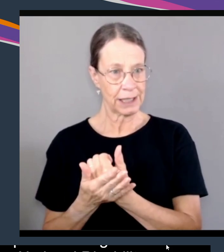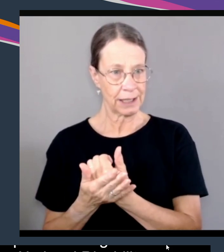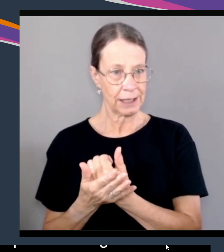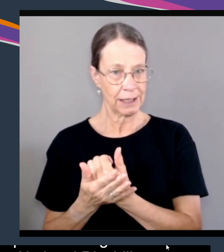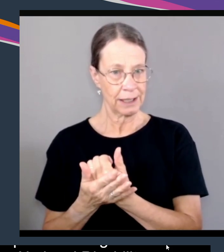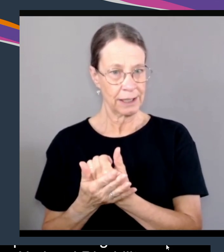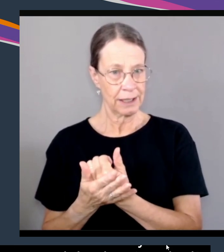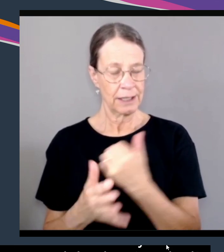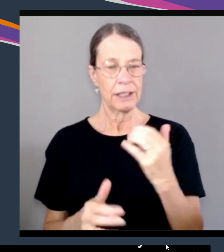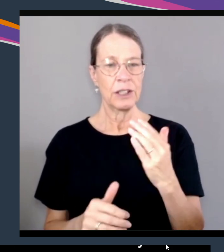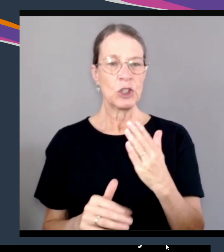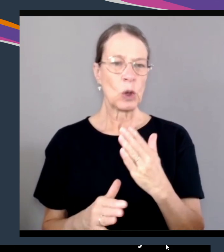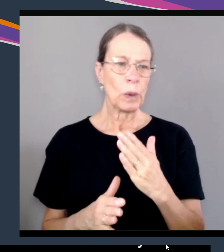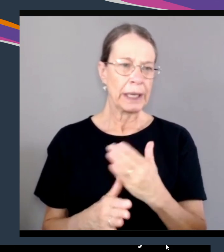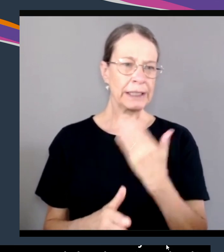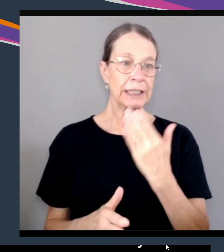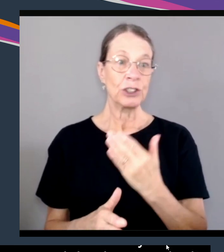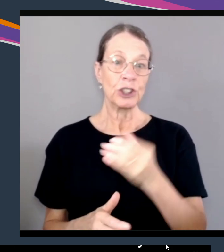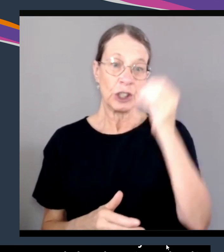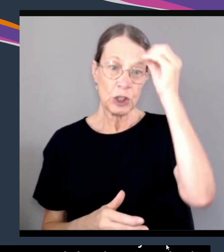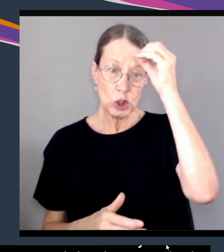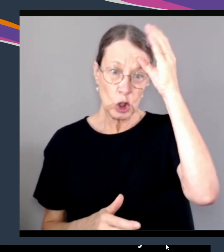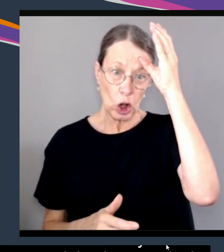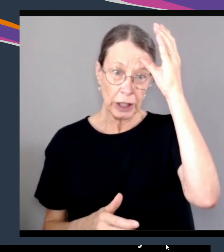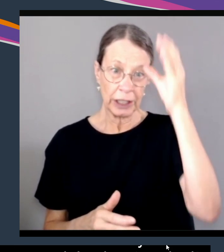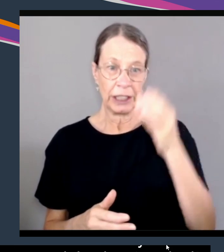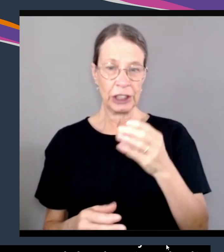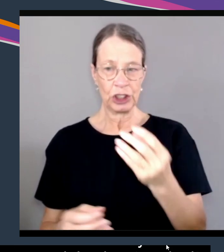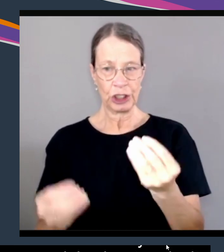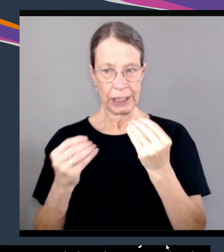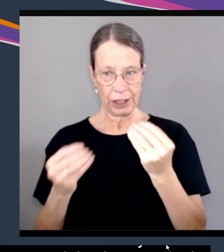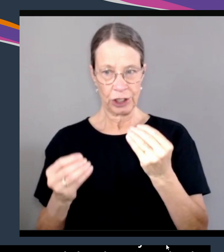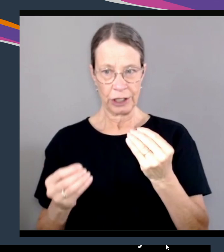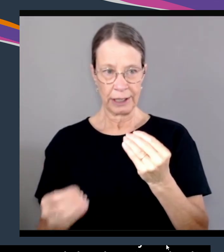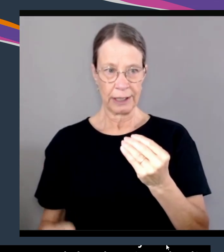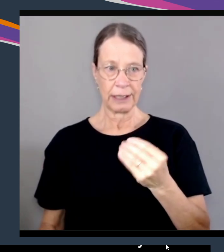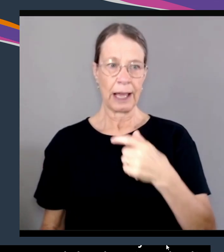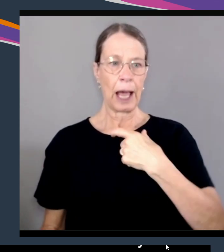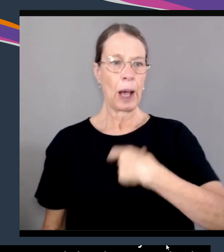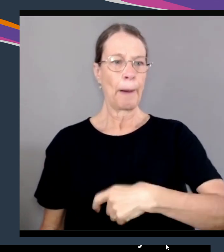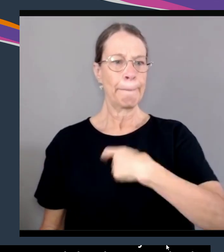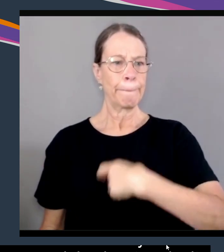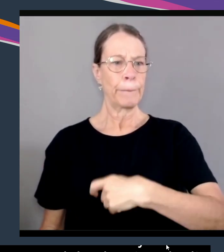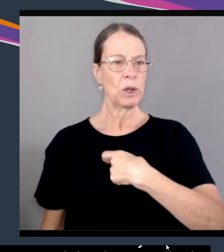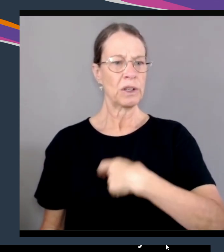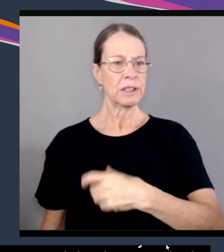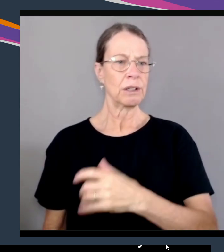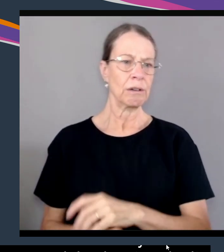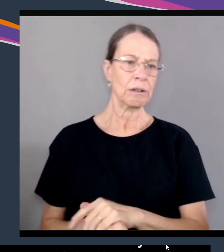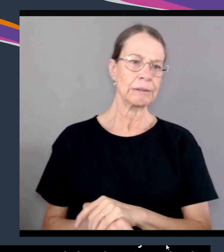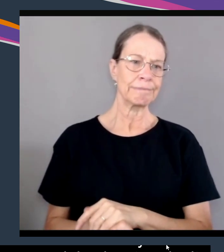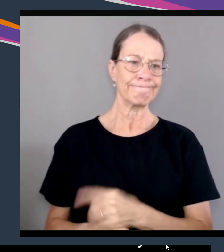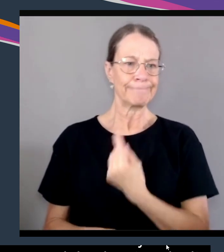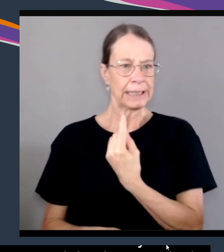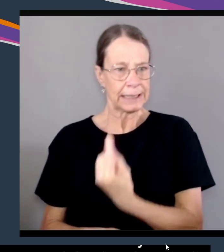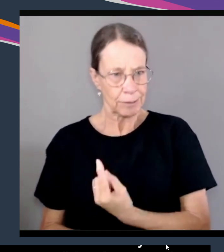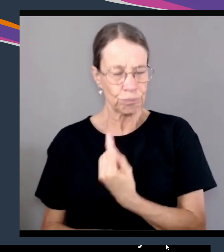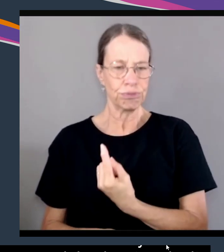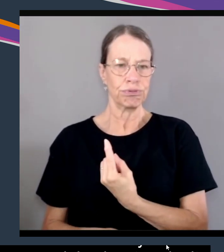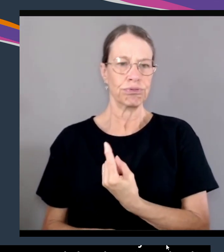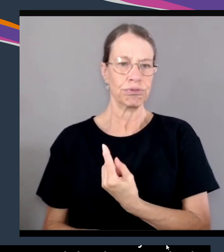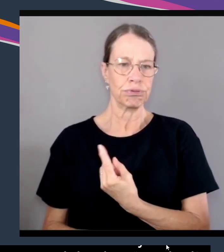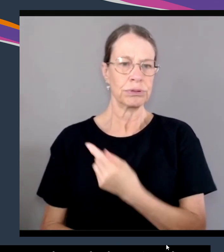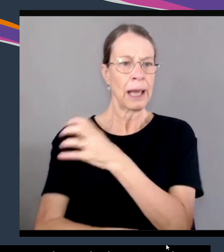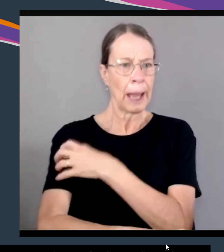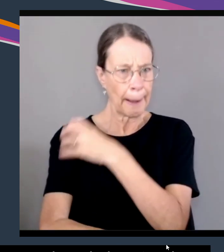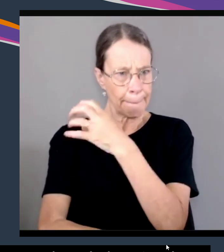personal agency and the habitat in which we live at work are inextricably linked. So researchers, we